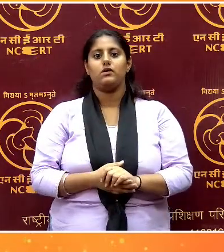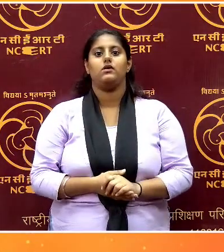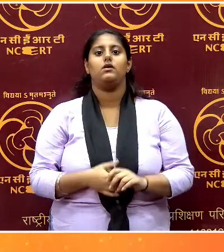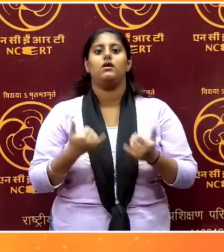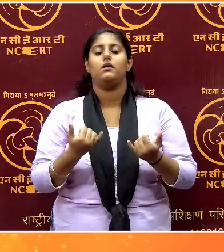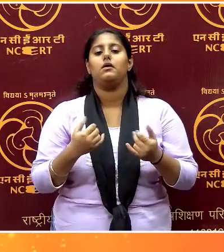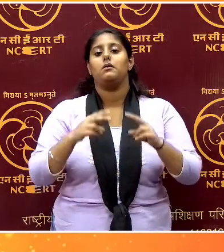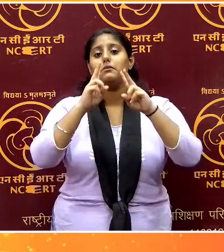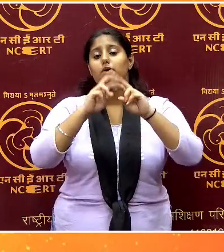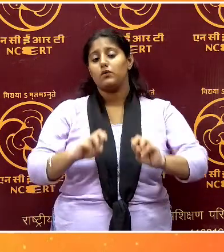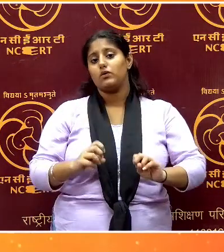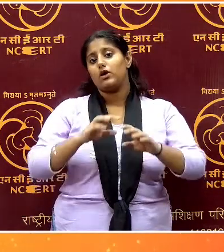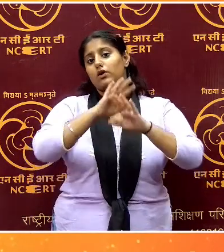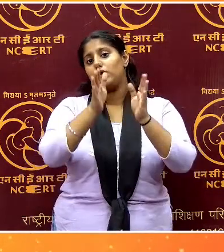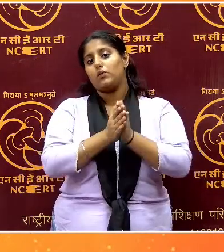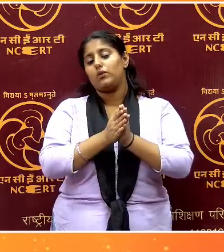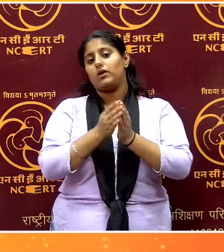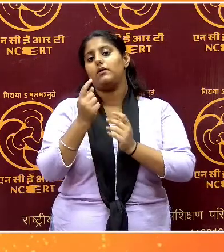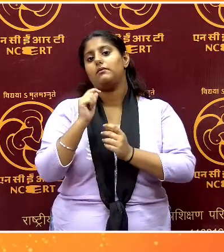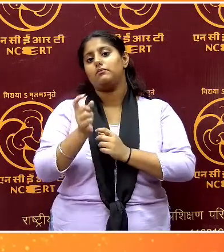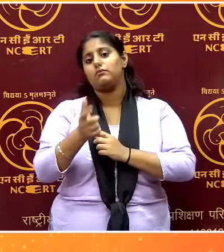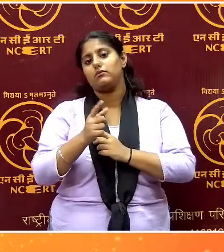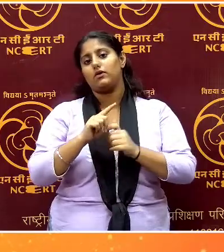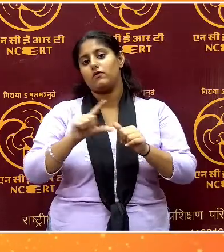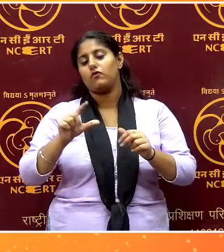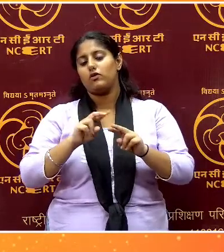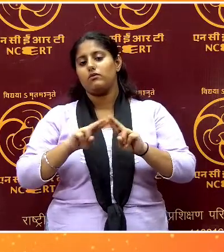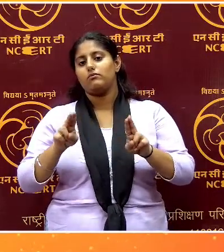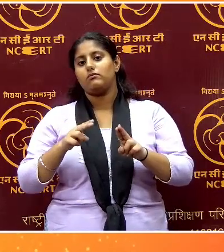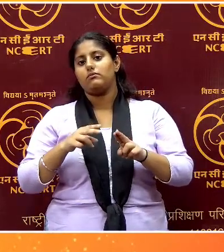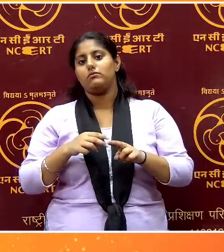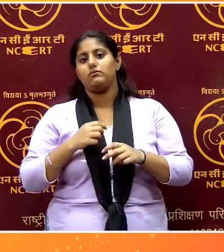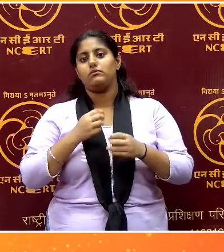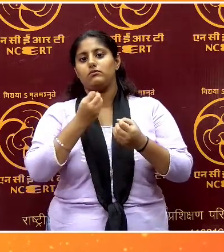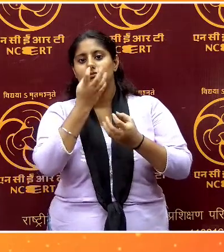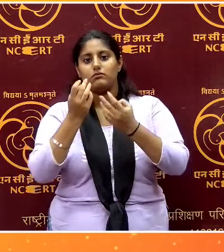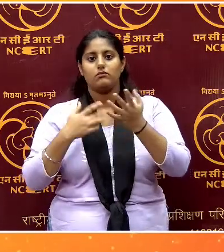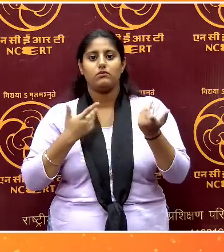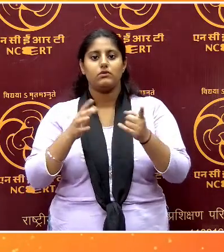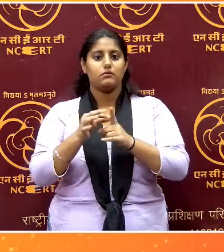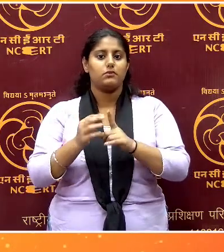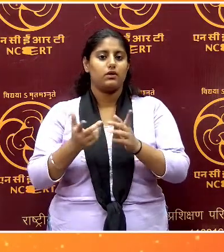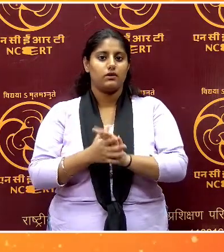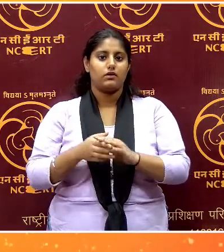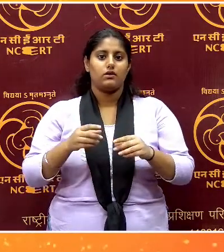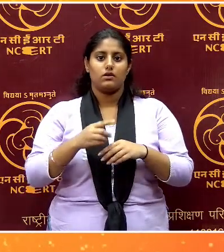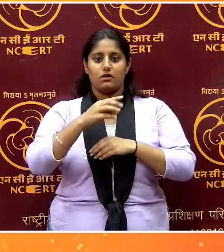the total amount of money spent on all the plants. What will we do? Shrijan, we will just